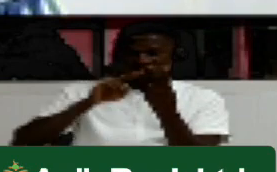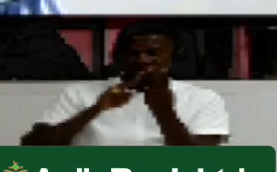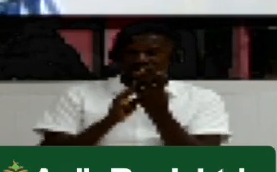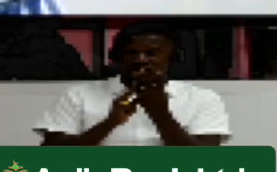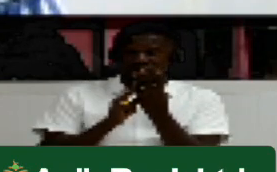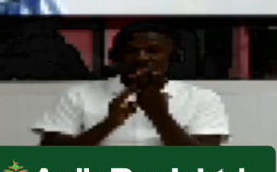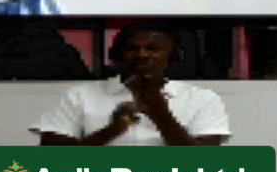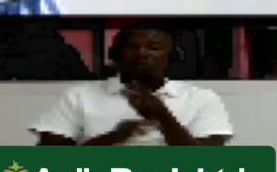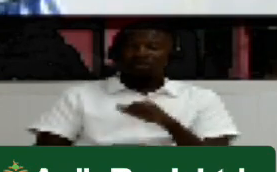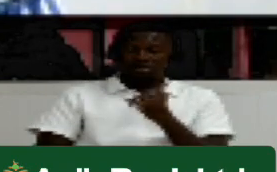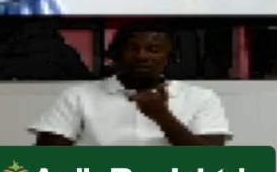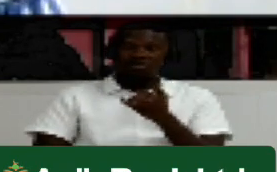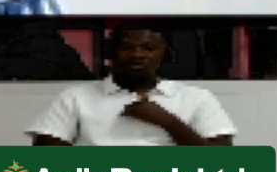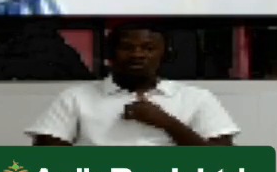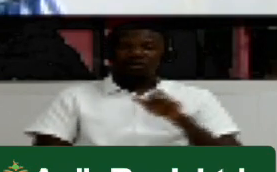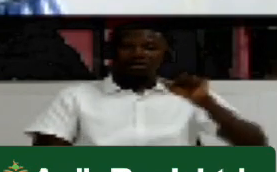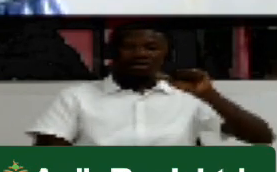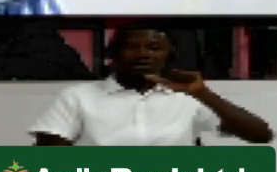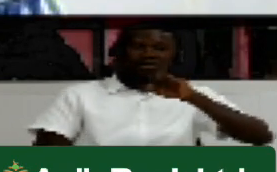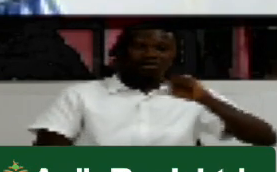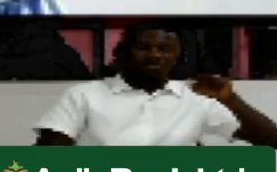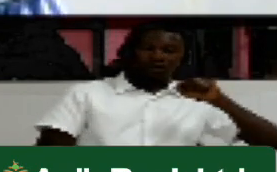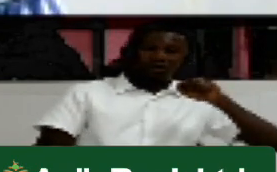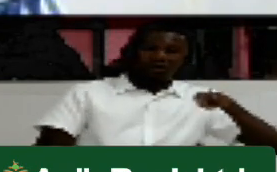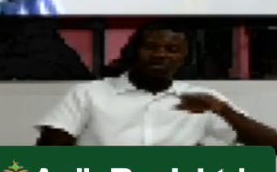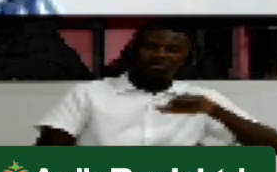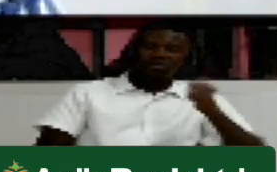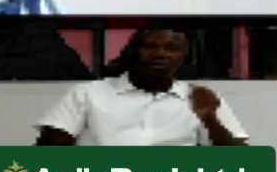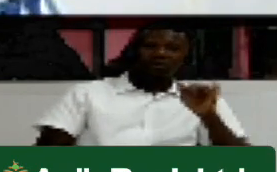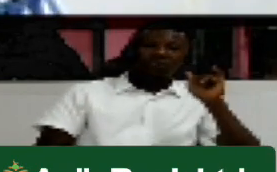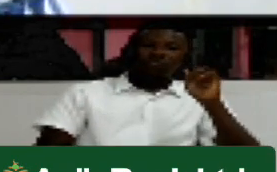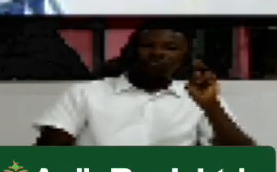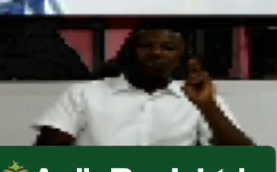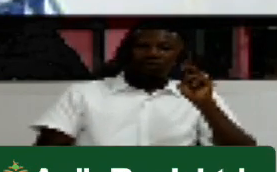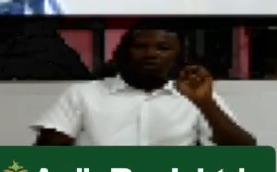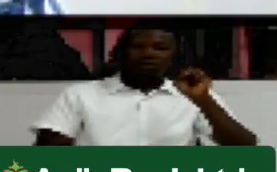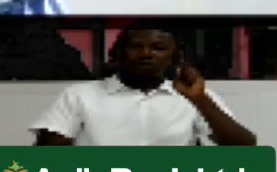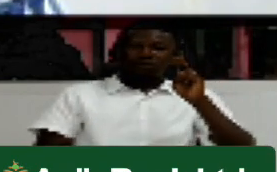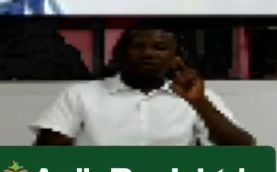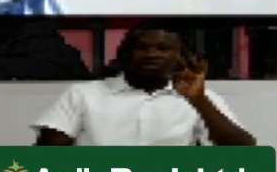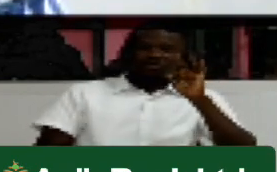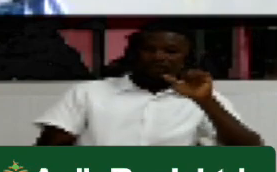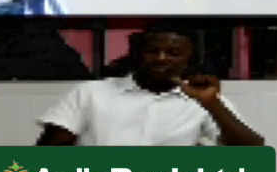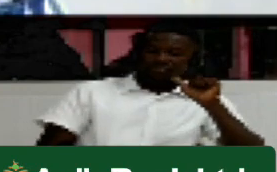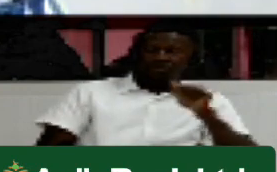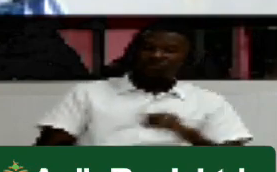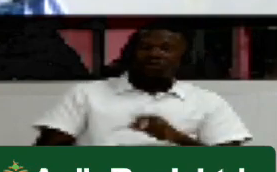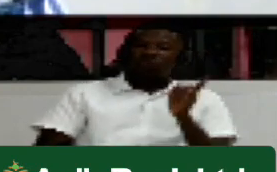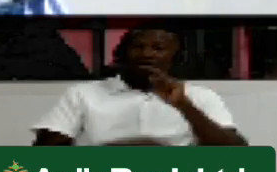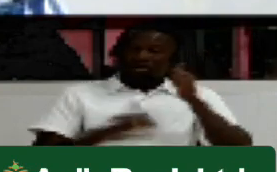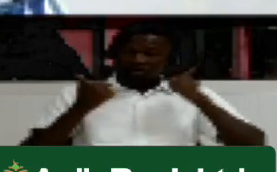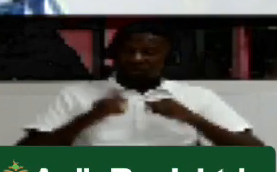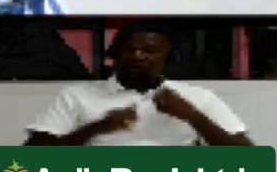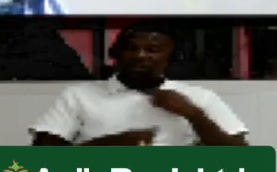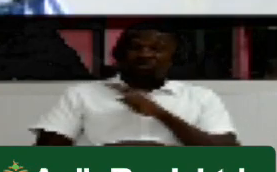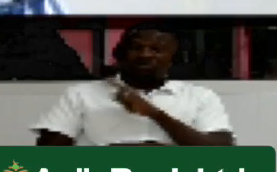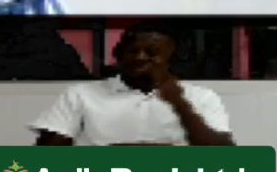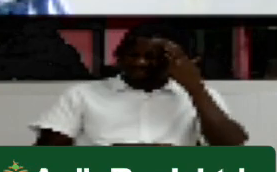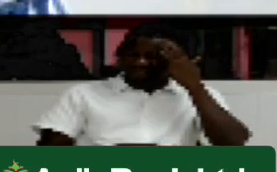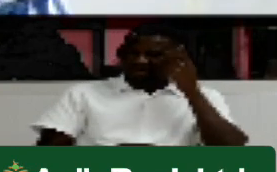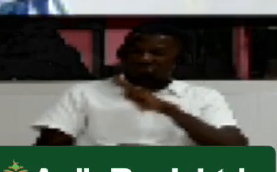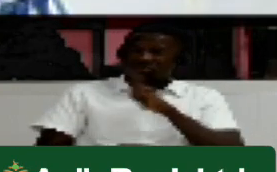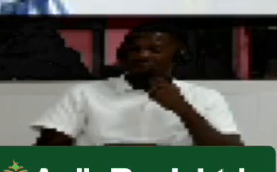and Yusufa. And what would have happened if he did not decide to pay for your medical treatment?